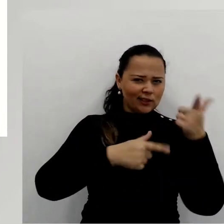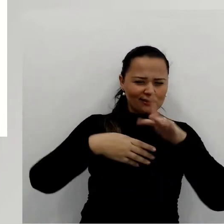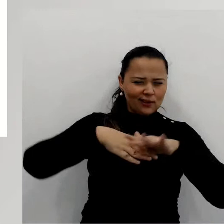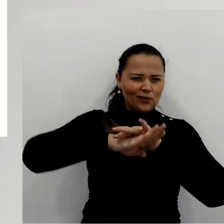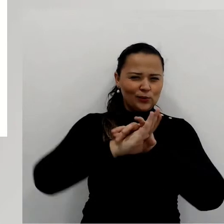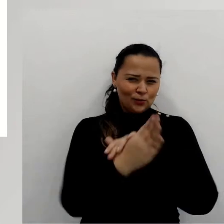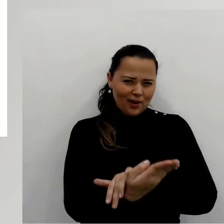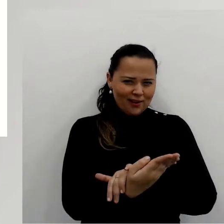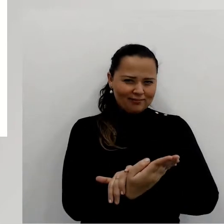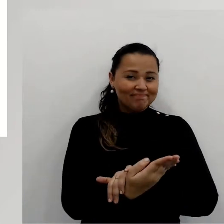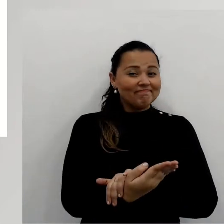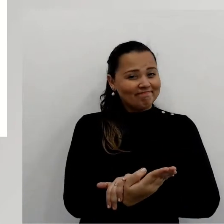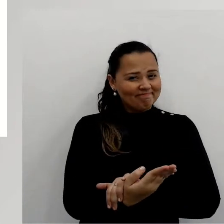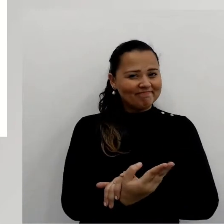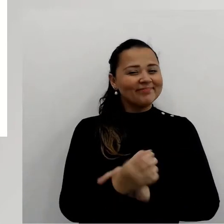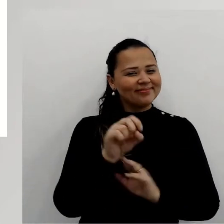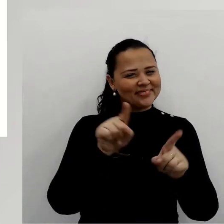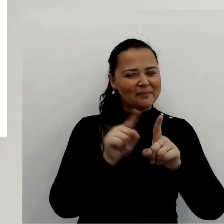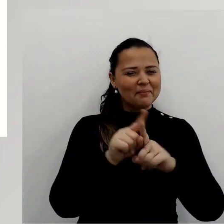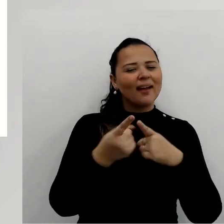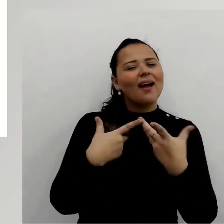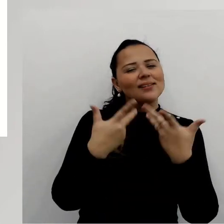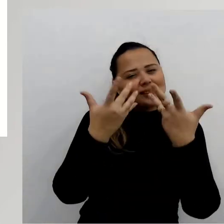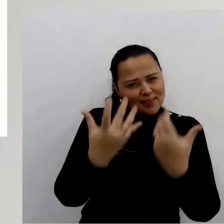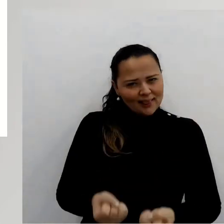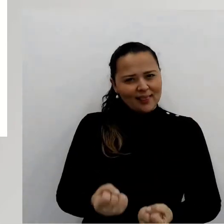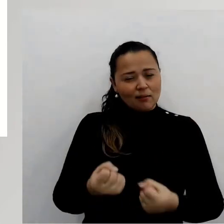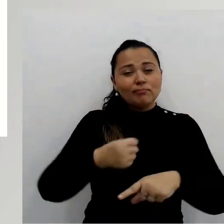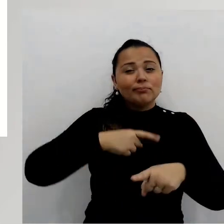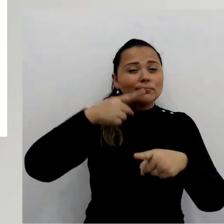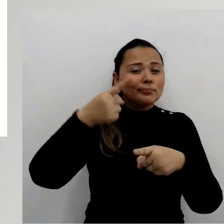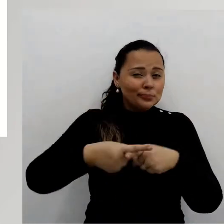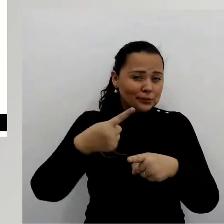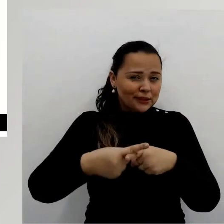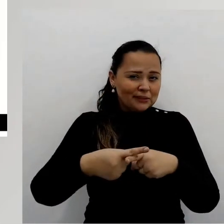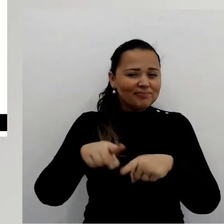it? Because it's ultimately going to give you that competitive edge.